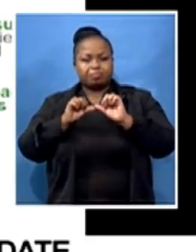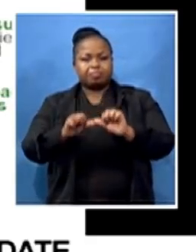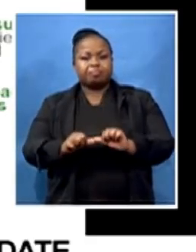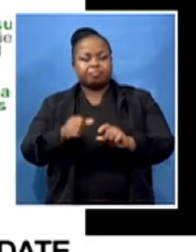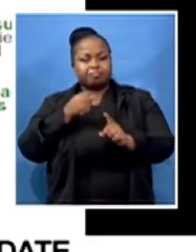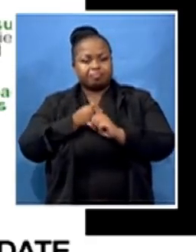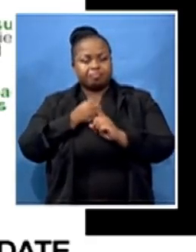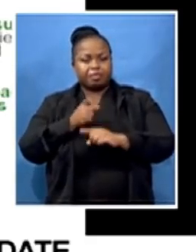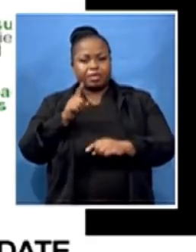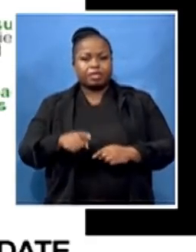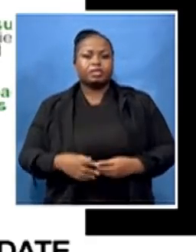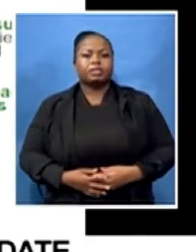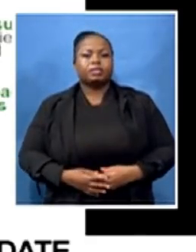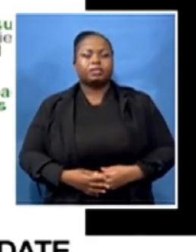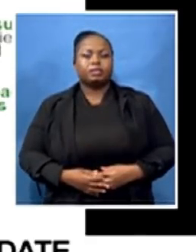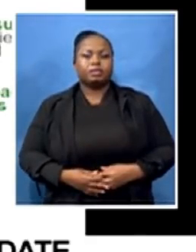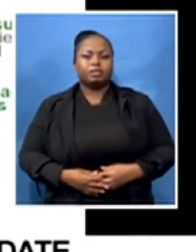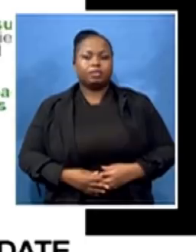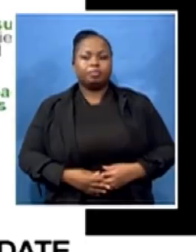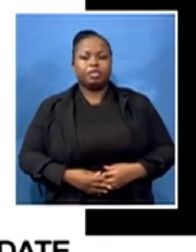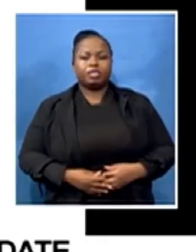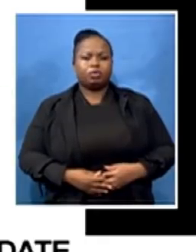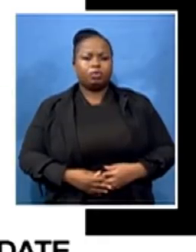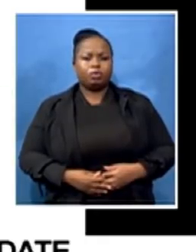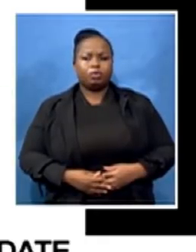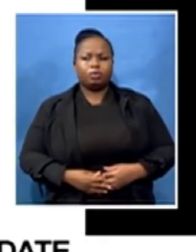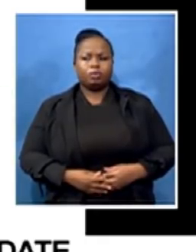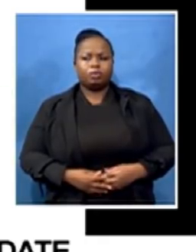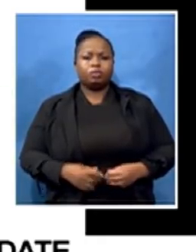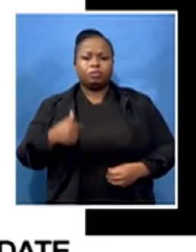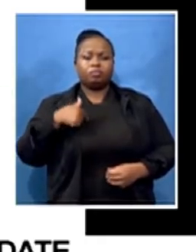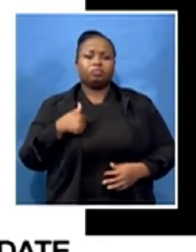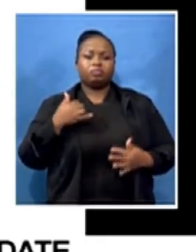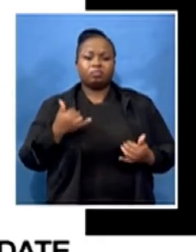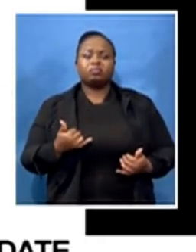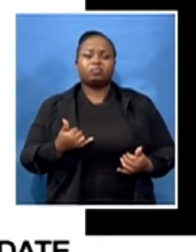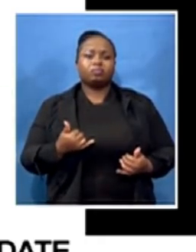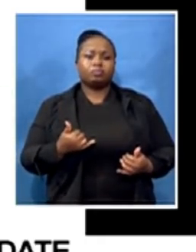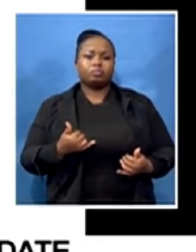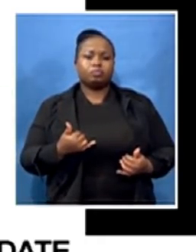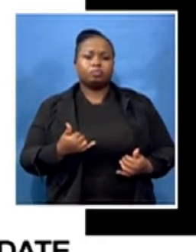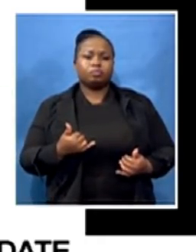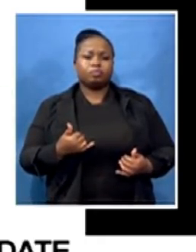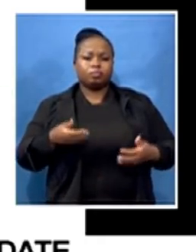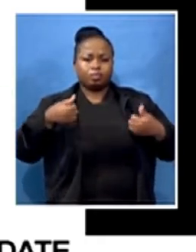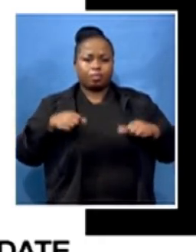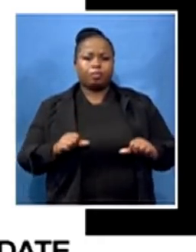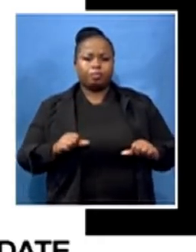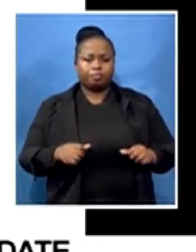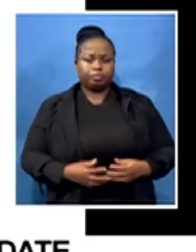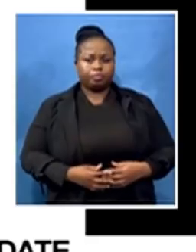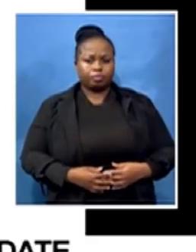And I will just go through the next slide that talks about the